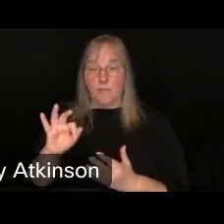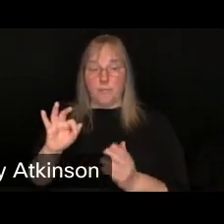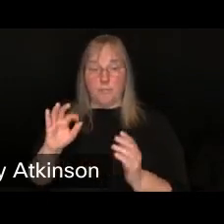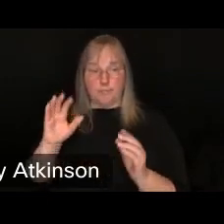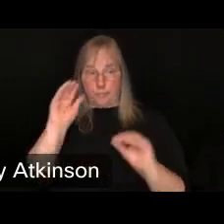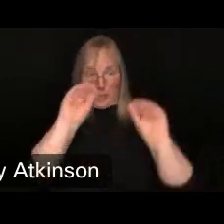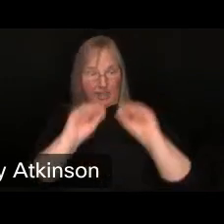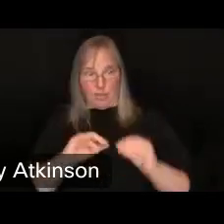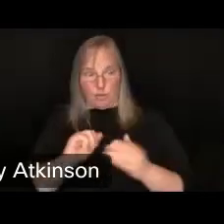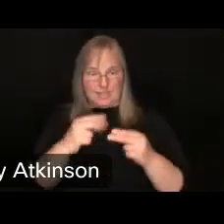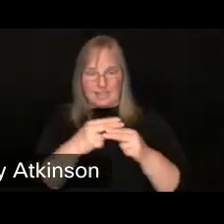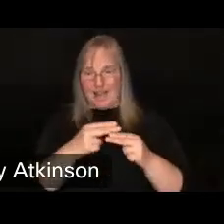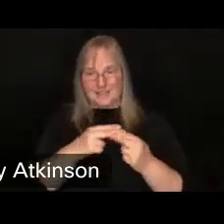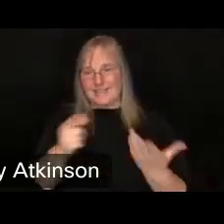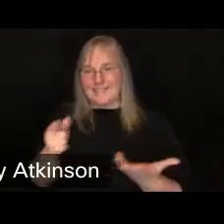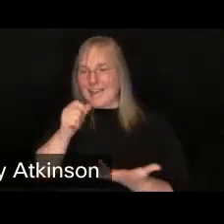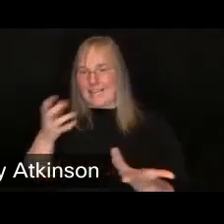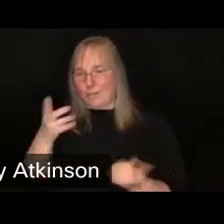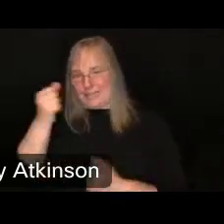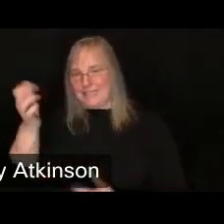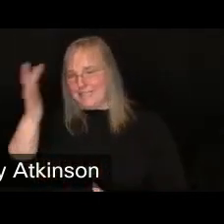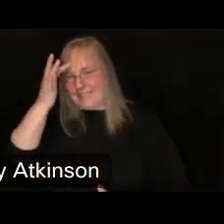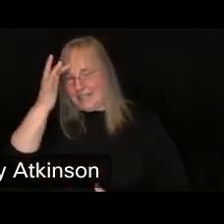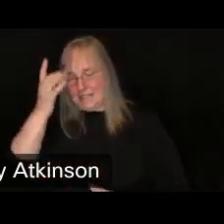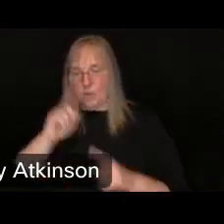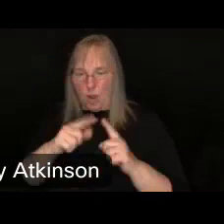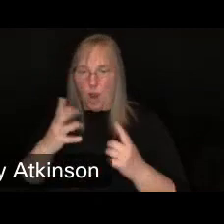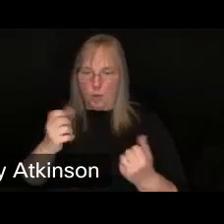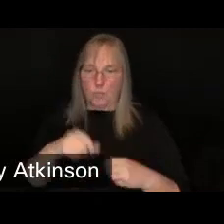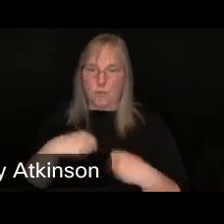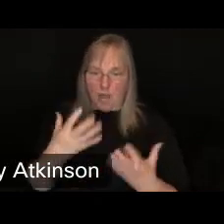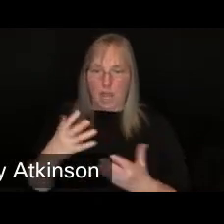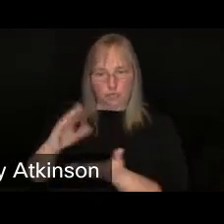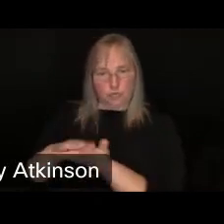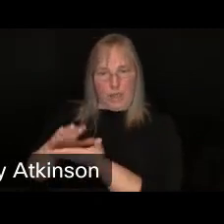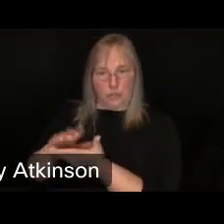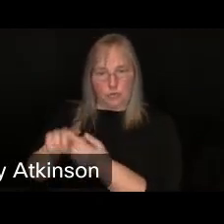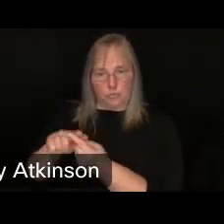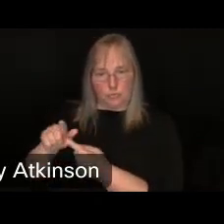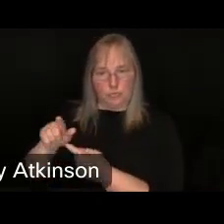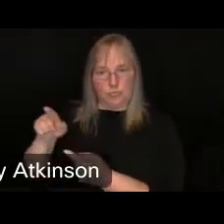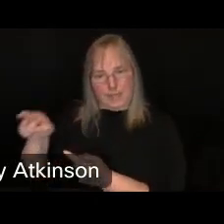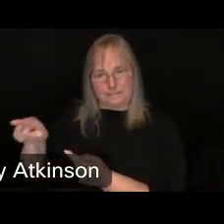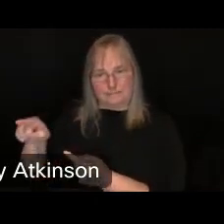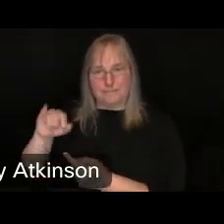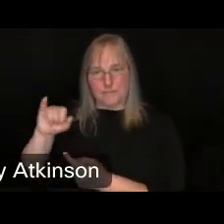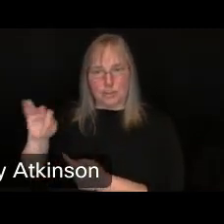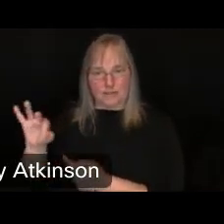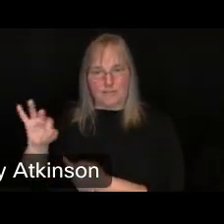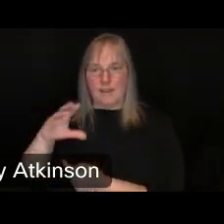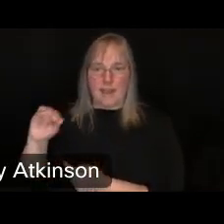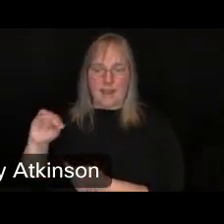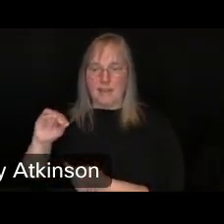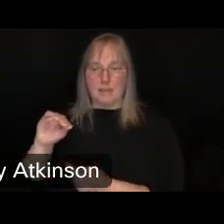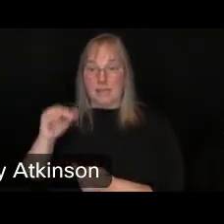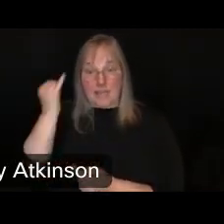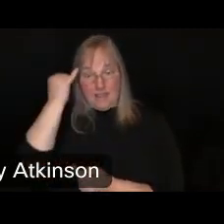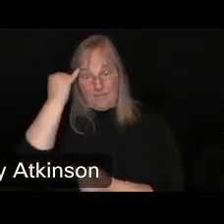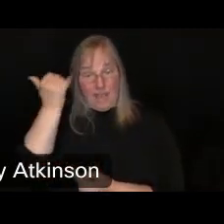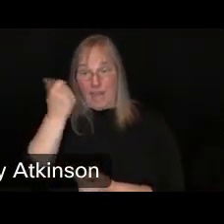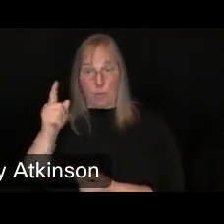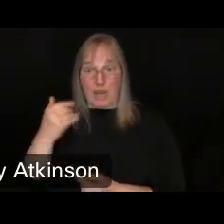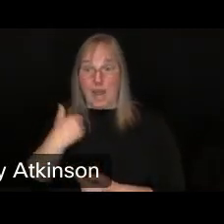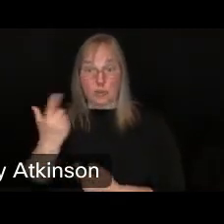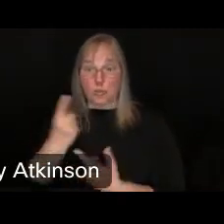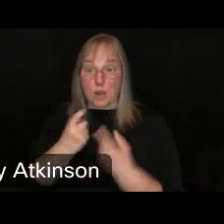he's sick, I want to provide credit to him. And if anybody have questions, please feel free to ask